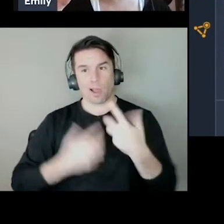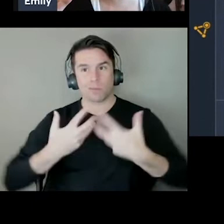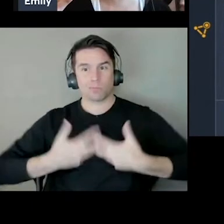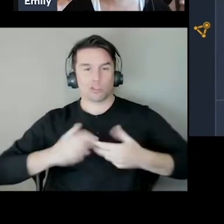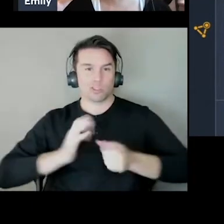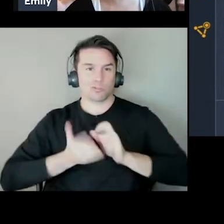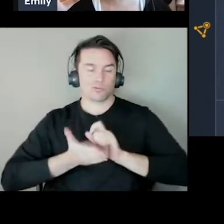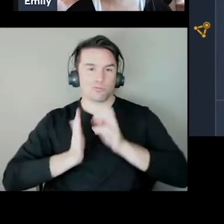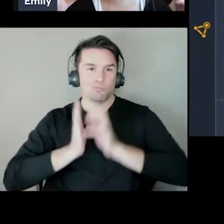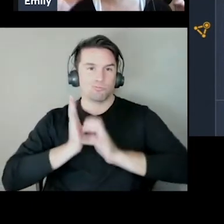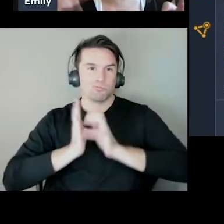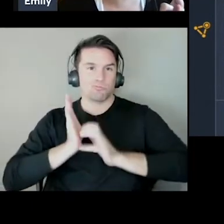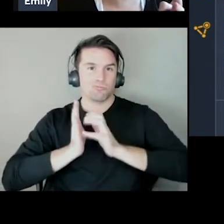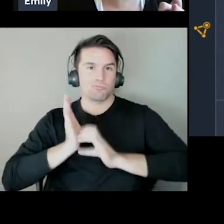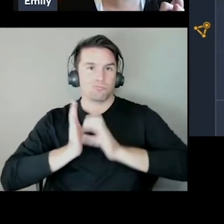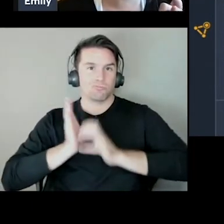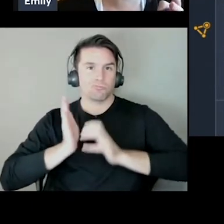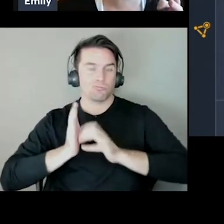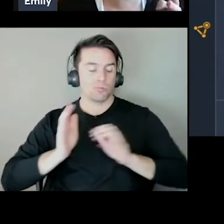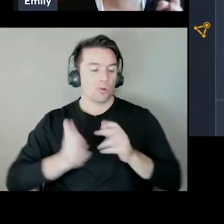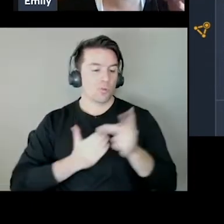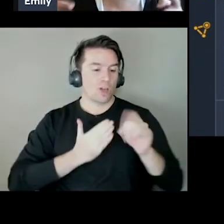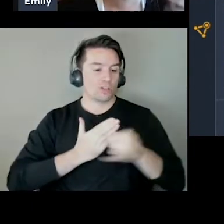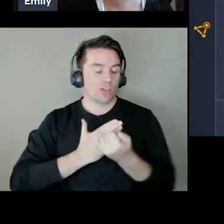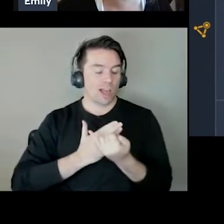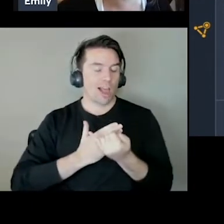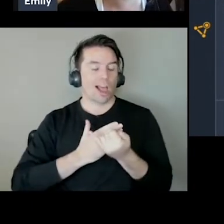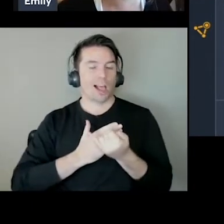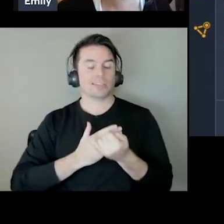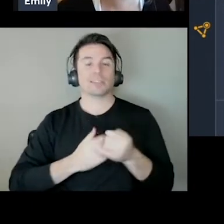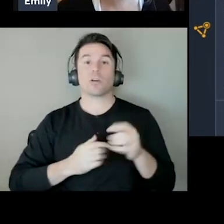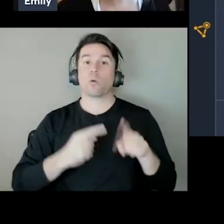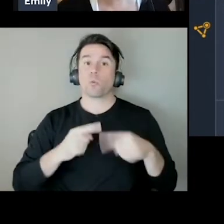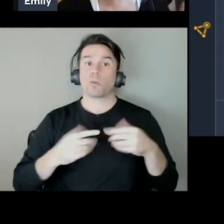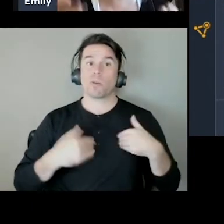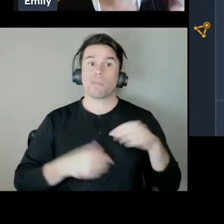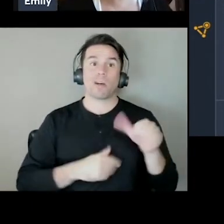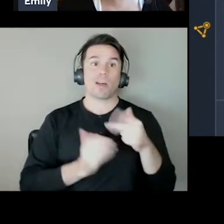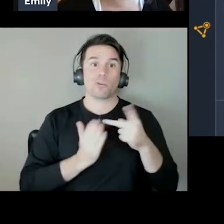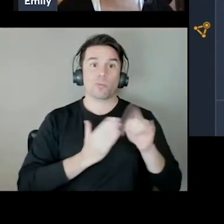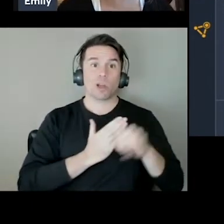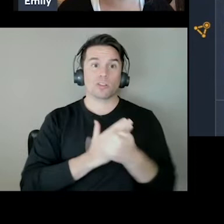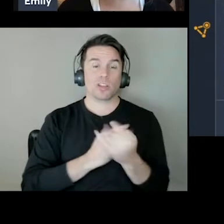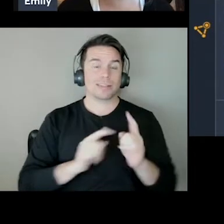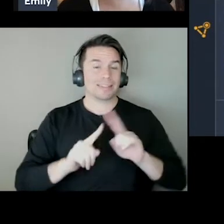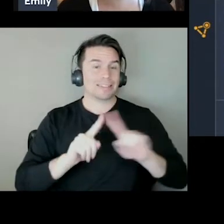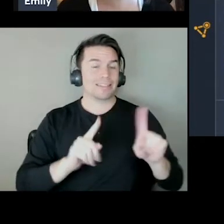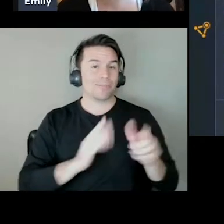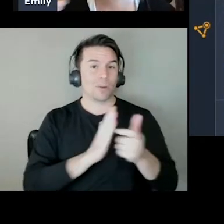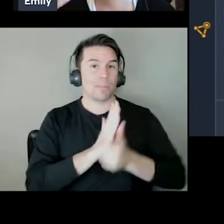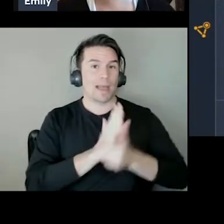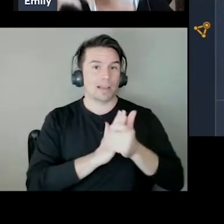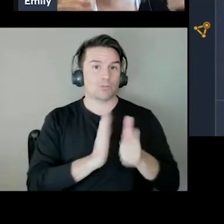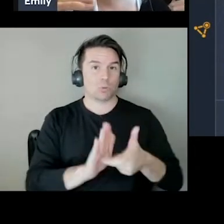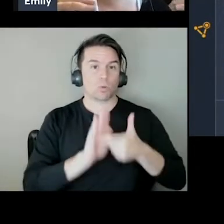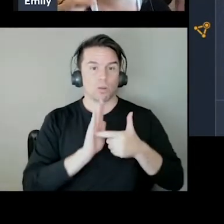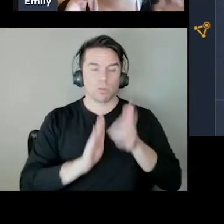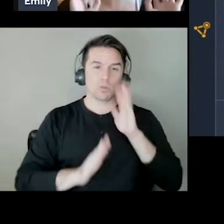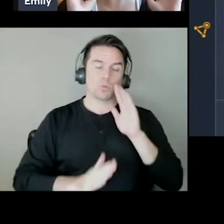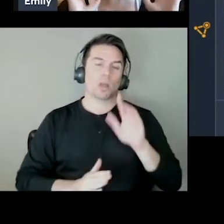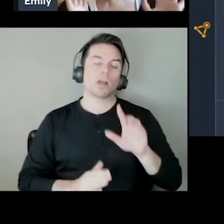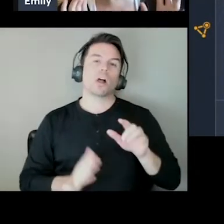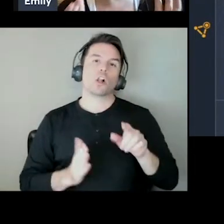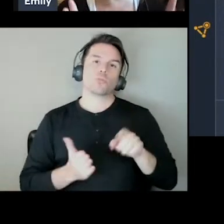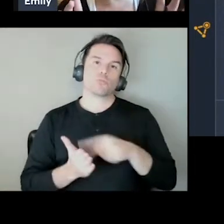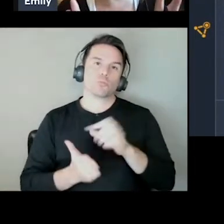of your projects, and when you have other projects with different package requirements, you're going to turn on other boxes, right? And maybe you're going to turn off that